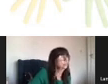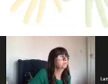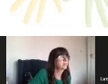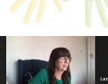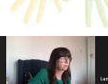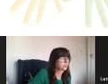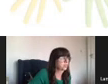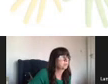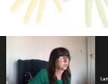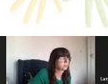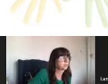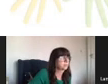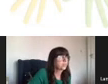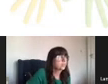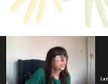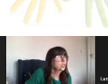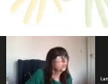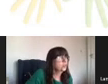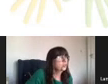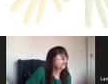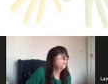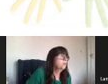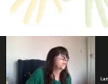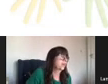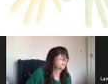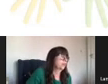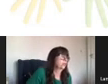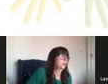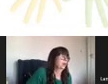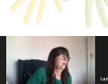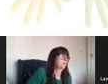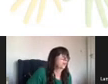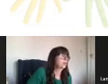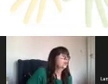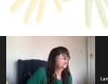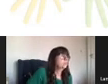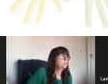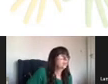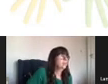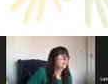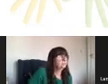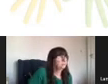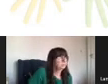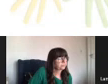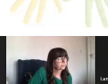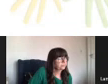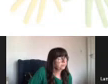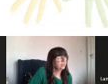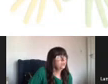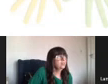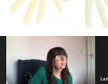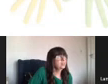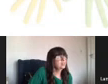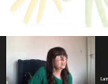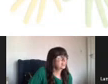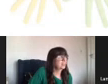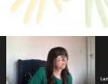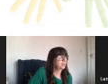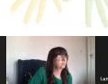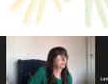cultural value and beliefs amongst them. So the problem with that model, however, would be,